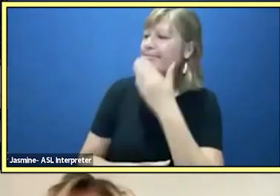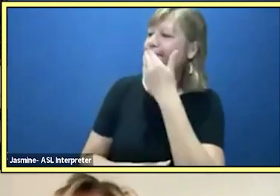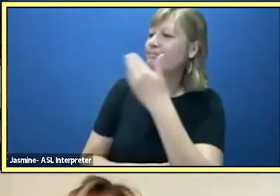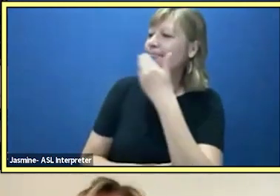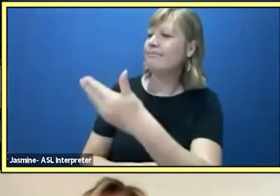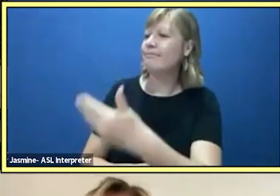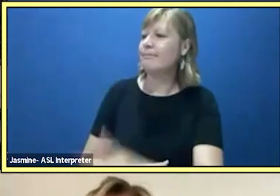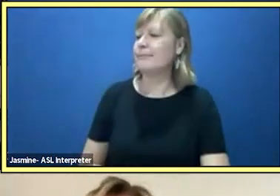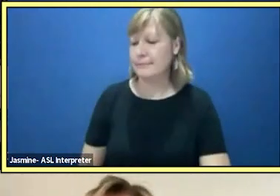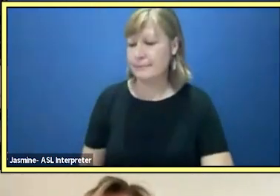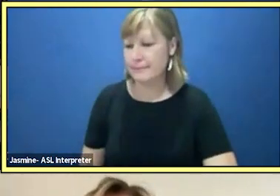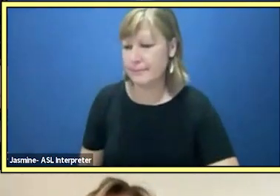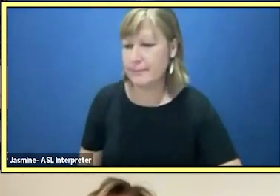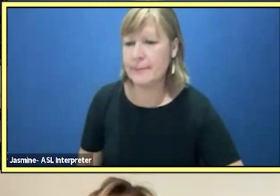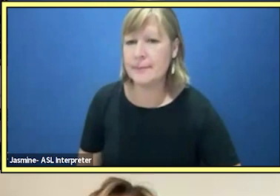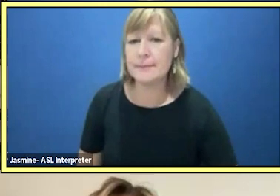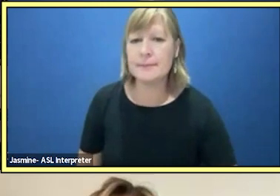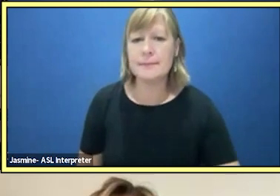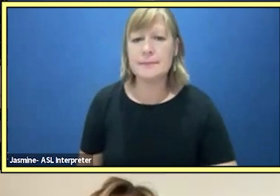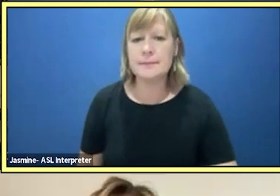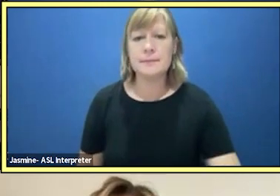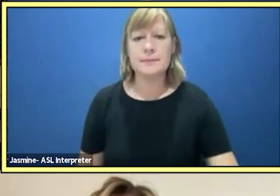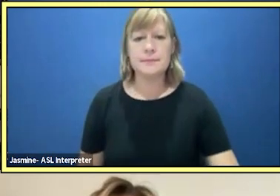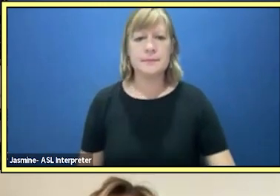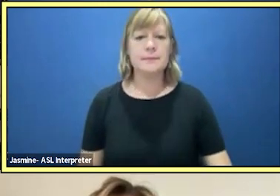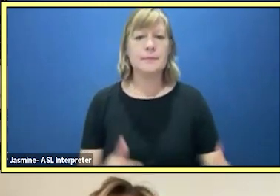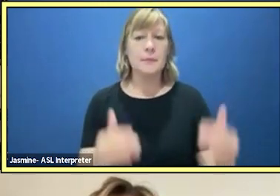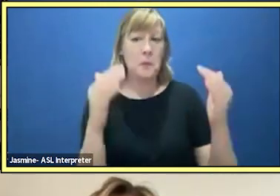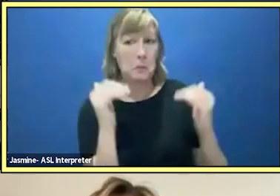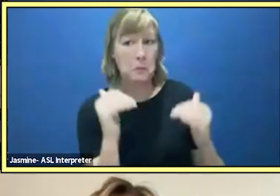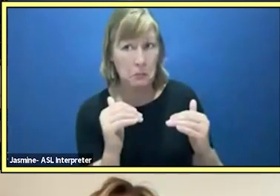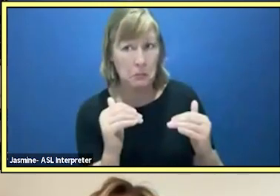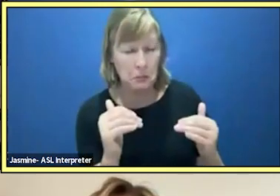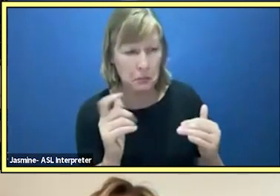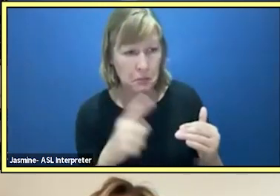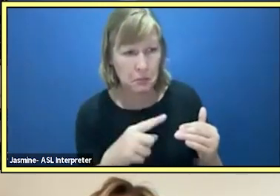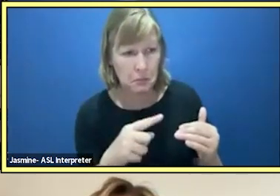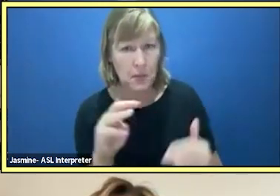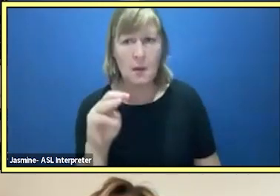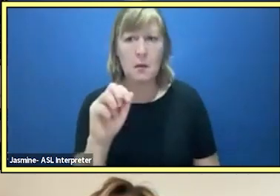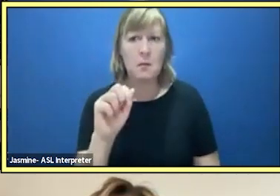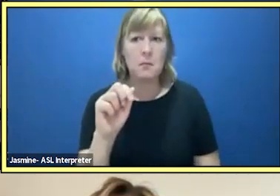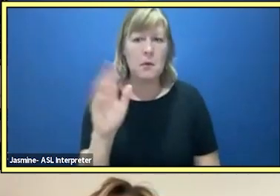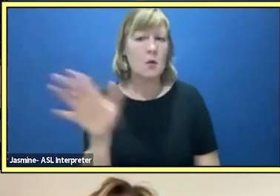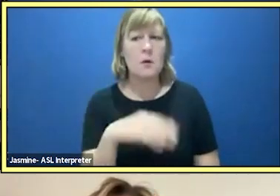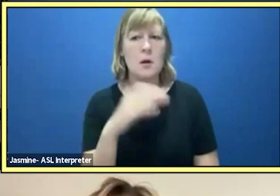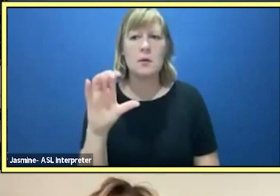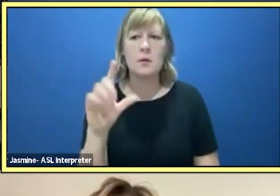Andrew, I'm multitasking. Was the next one from Maria? Oh, no, it was from Claire. Claire, you're up.